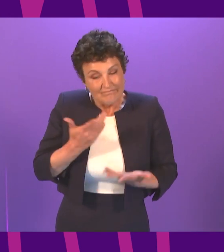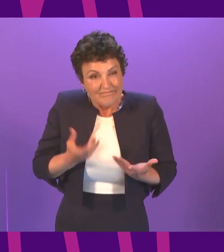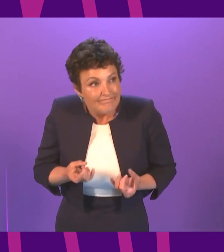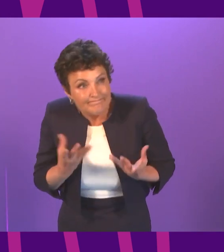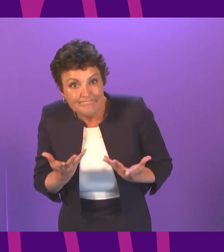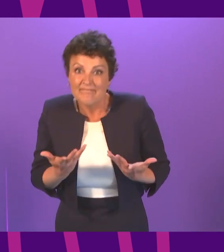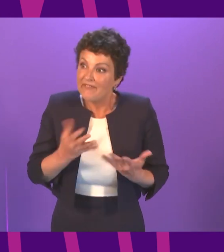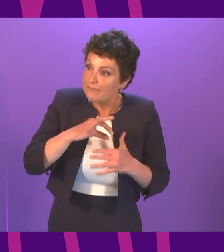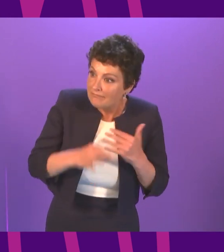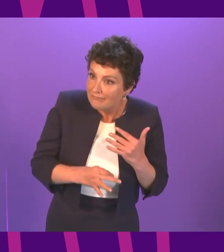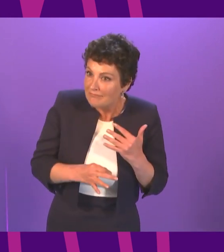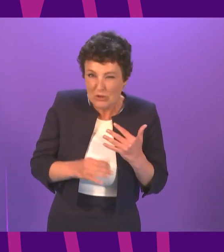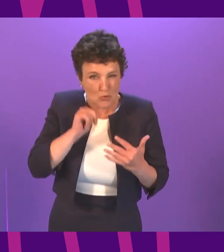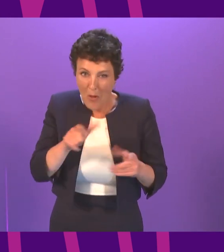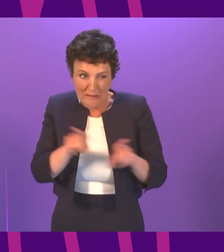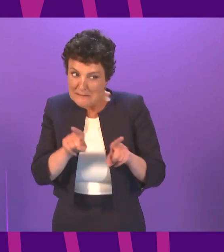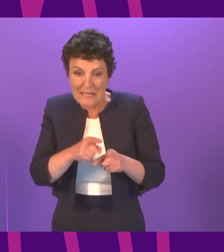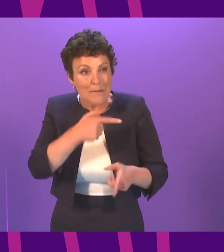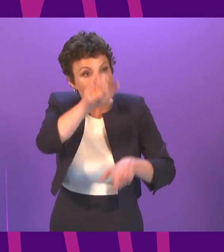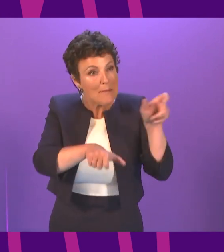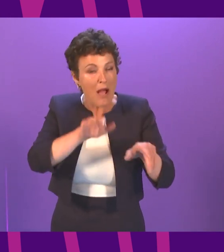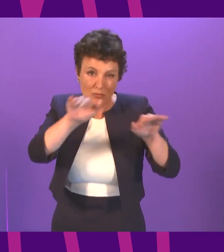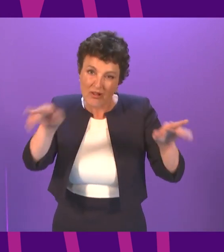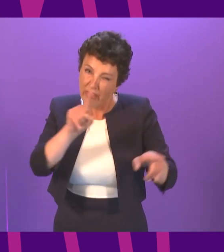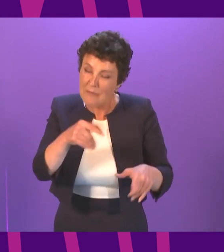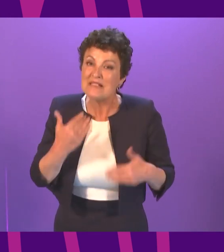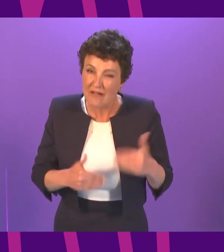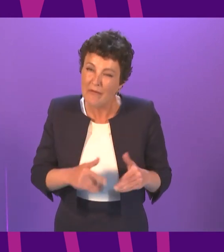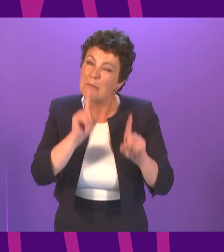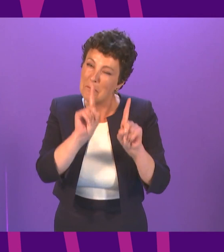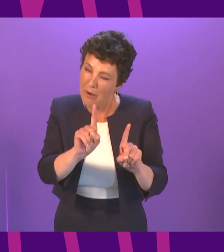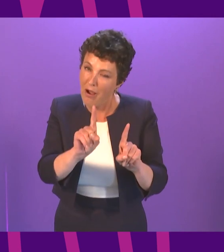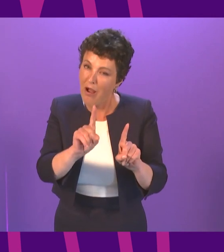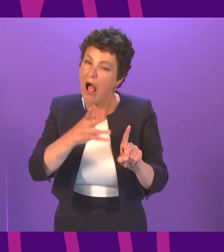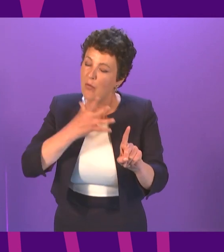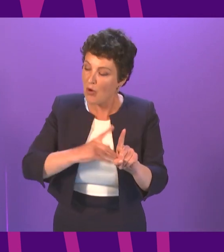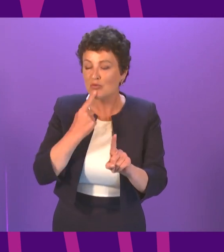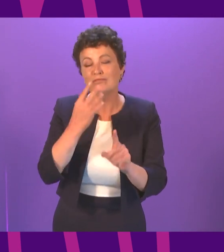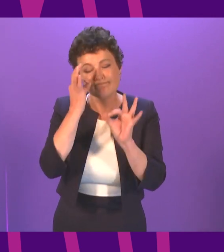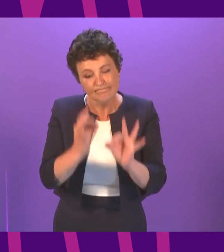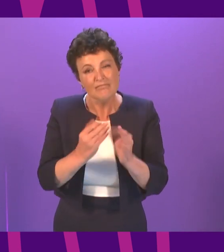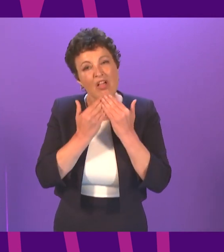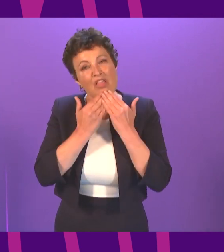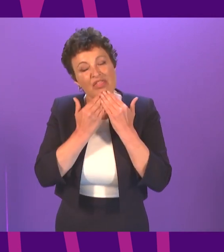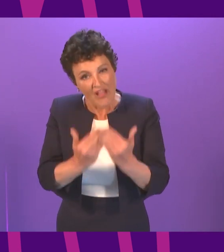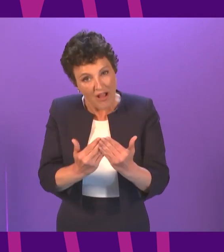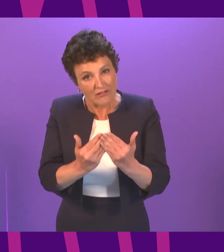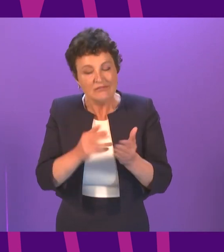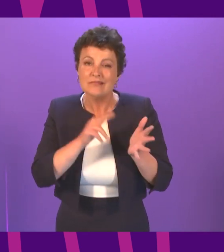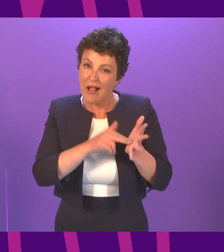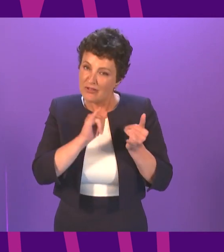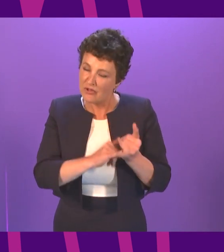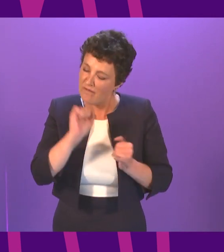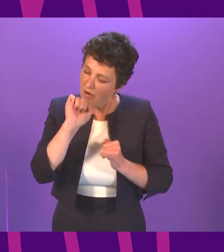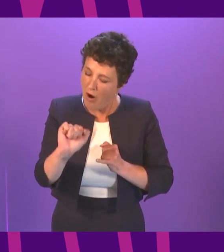is sacrifice nonetheless. So I want to thank Nicola Sturgeon for that service and offer my